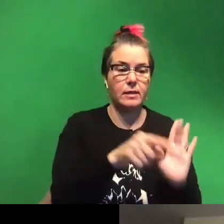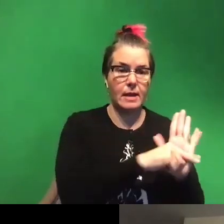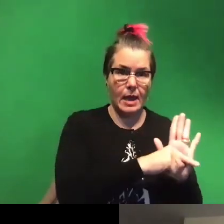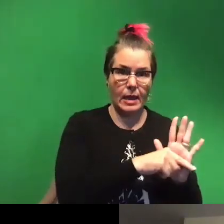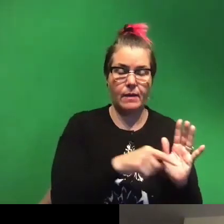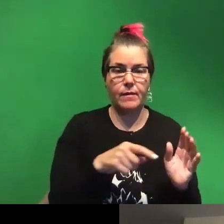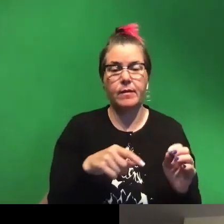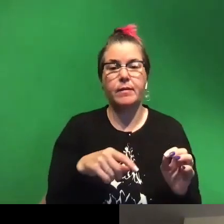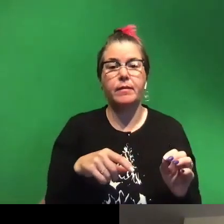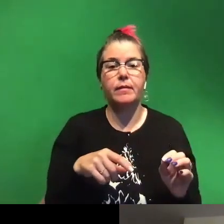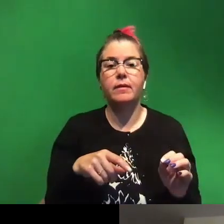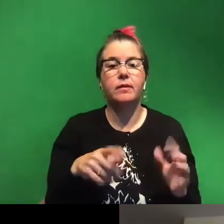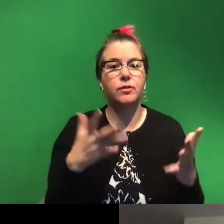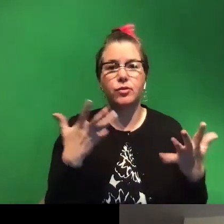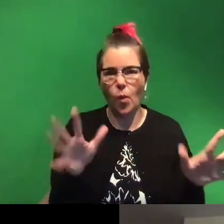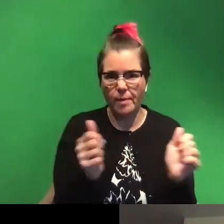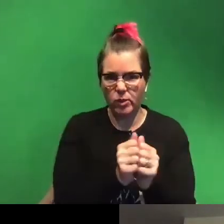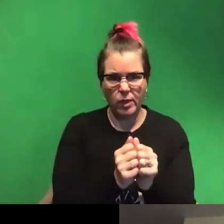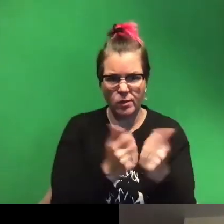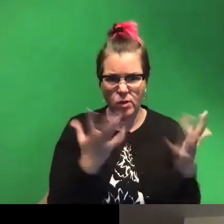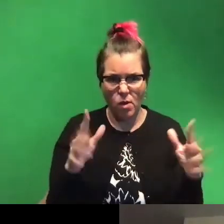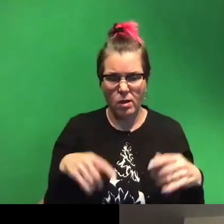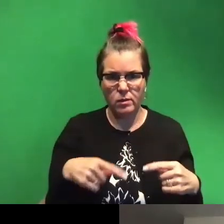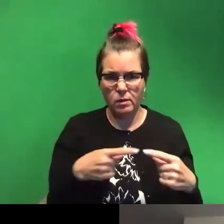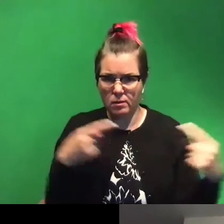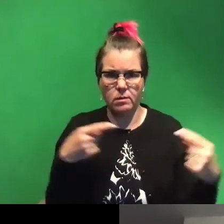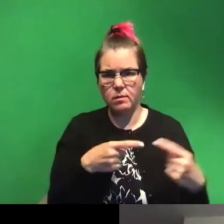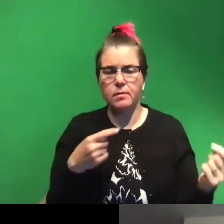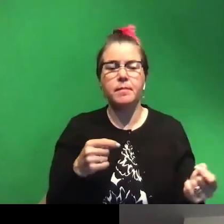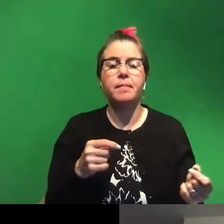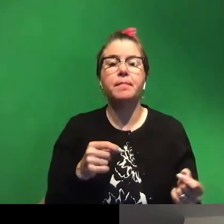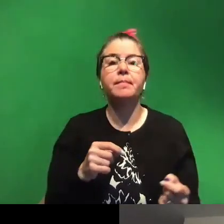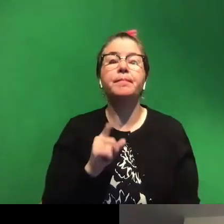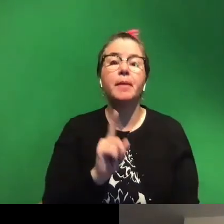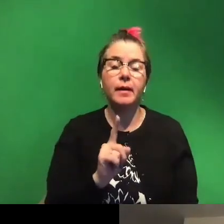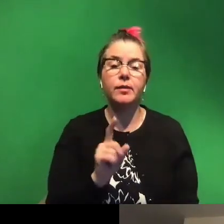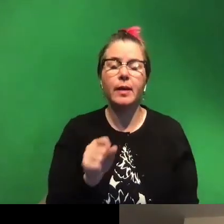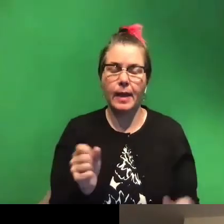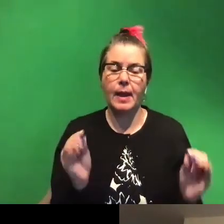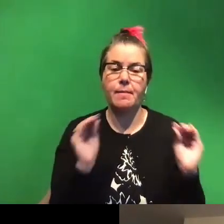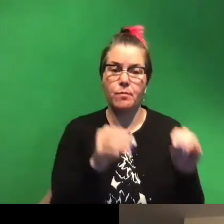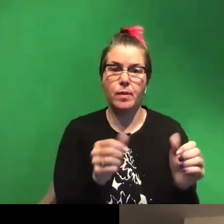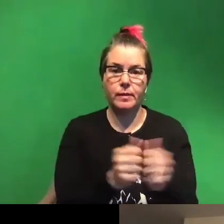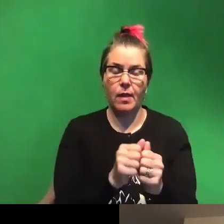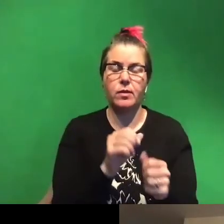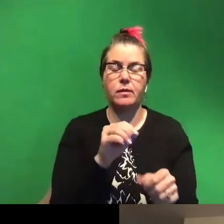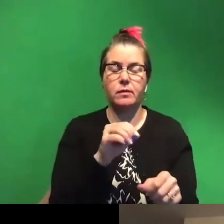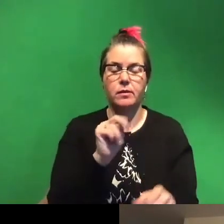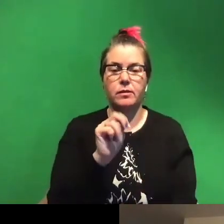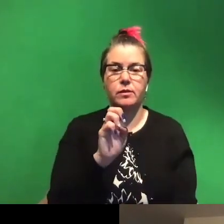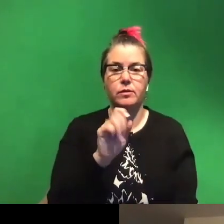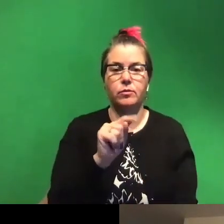and they don't want to be together. But you can put them together in a neutron,